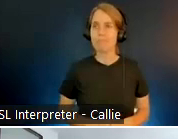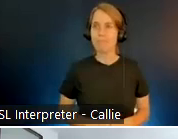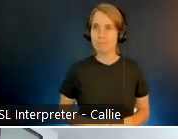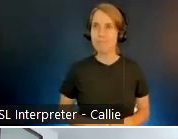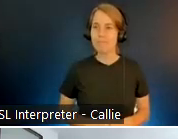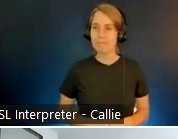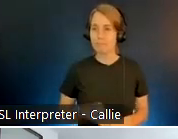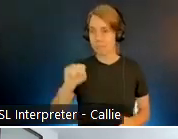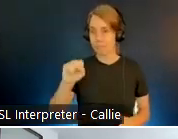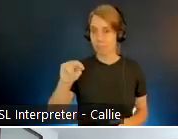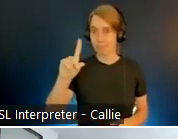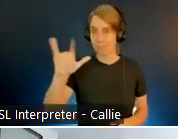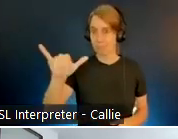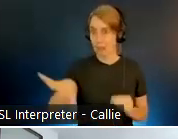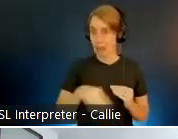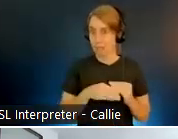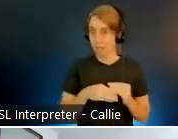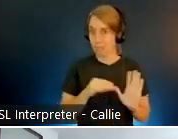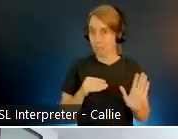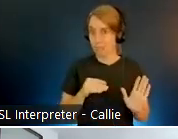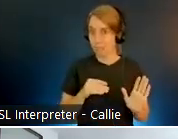Sandy, nothing to add?